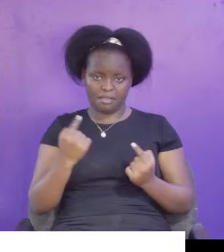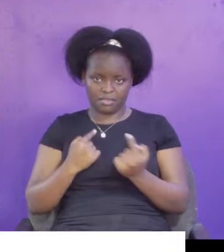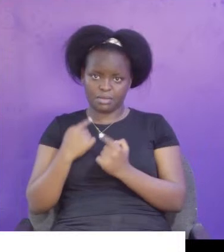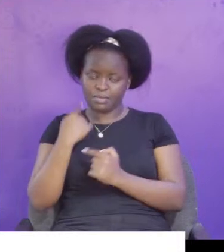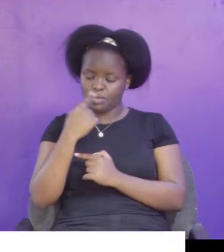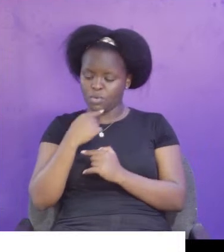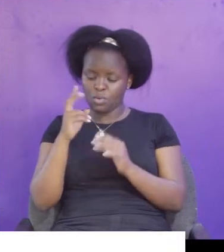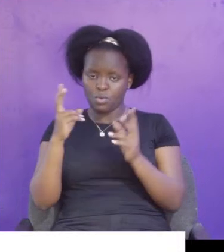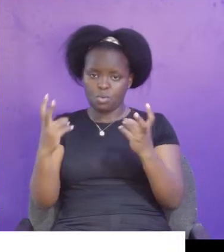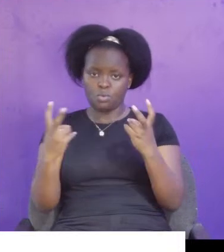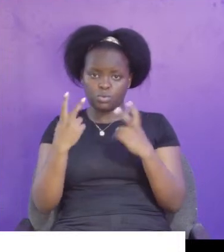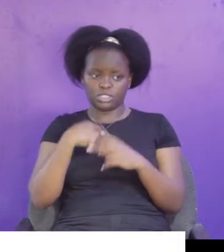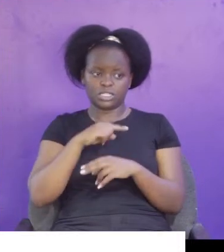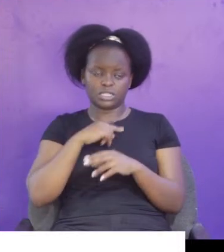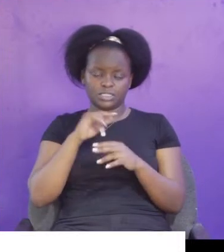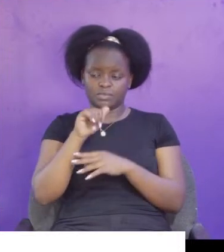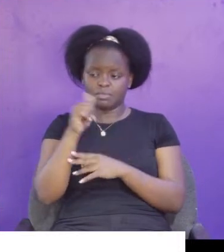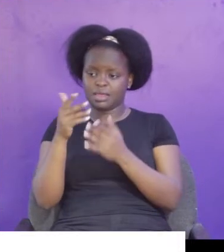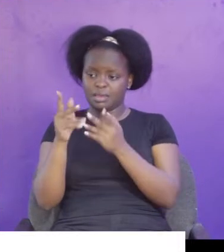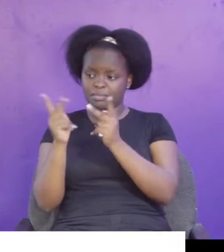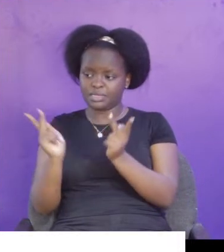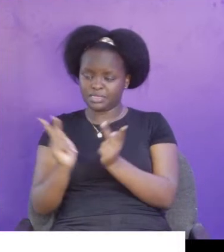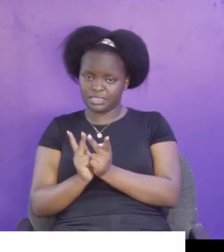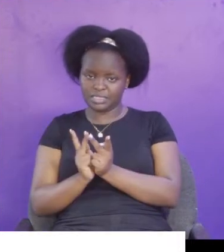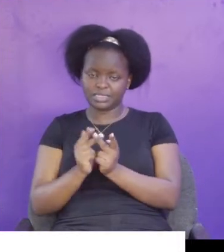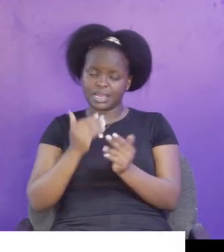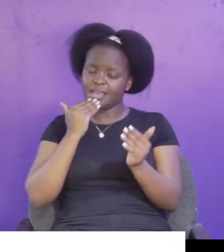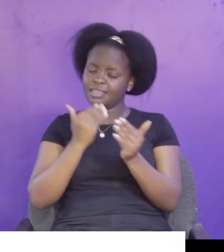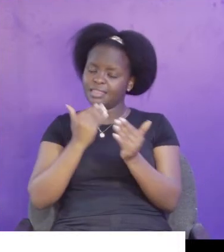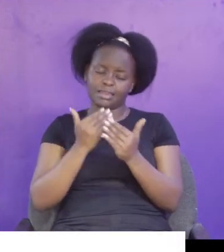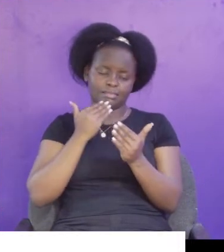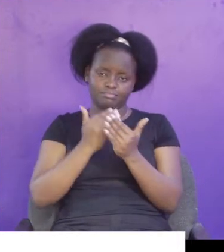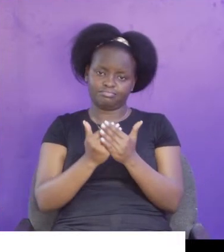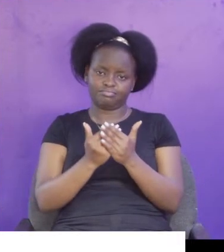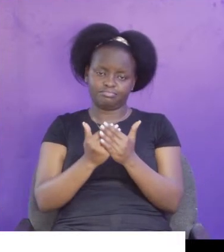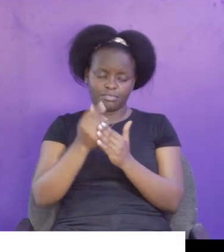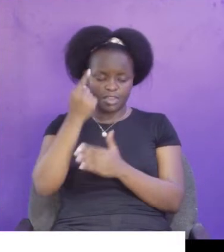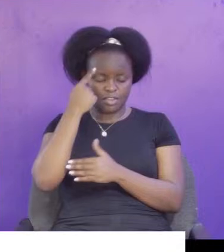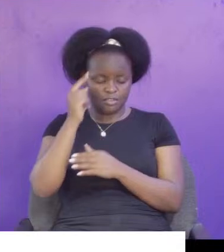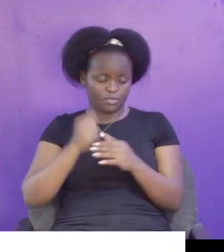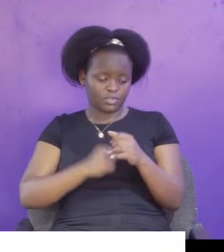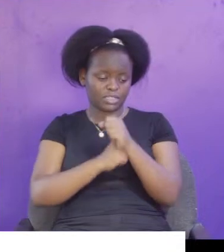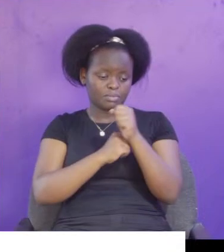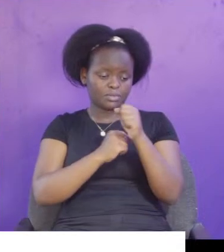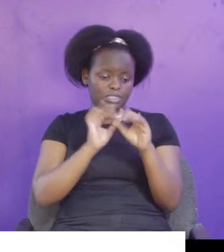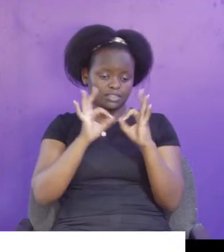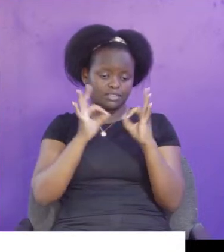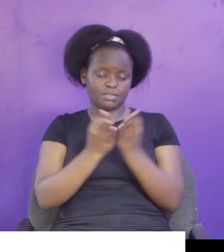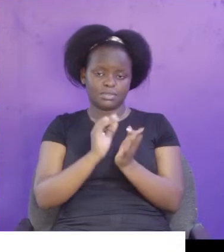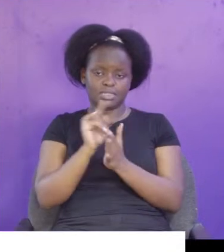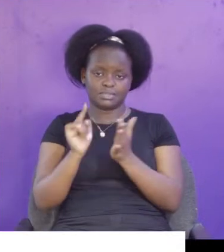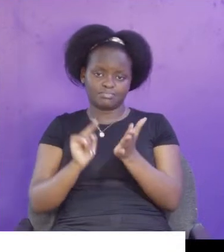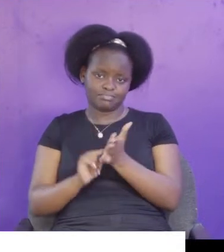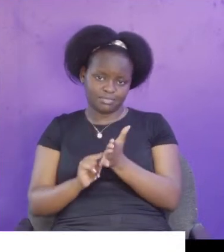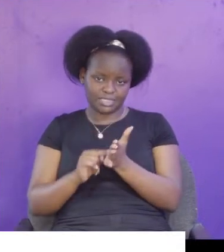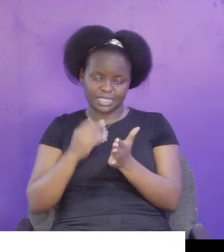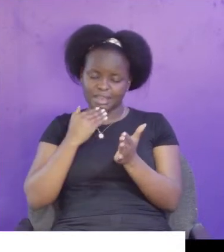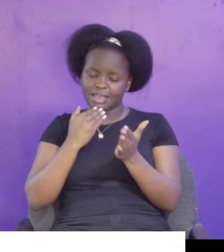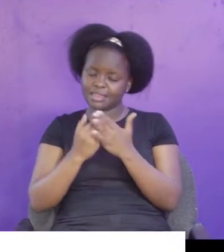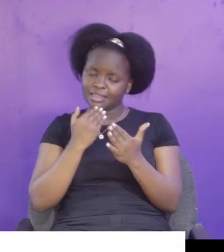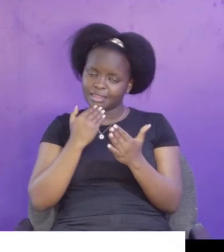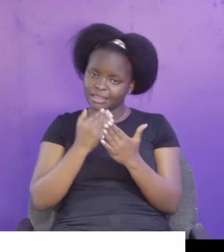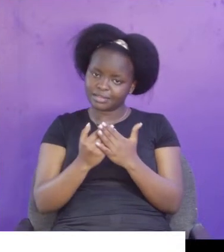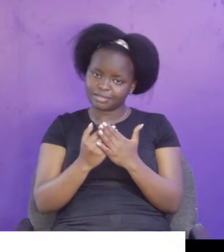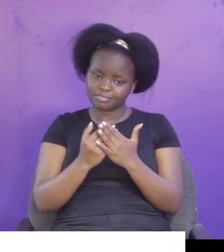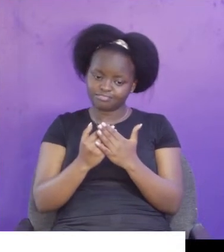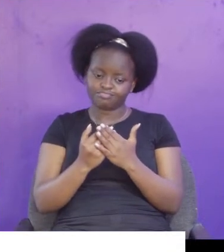us from other places. I thank you for standing with this family. I thank you for being